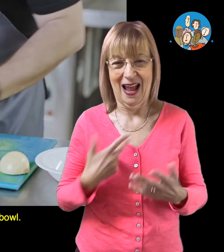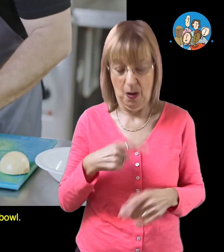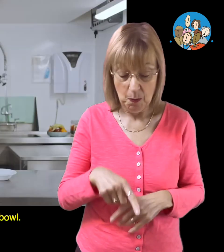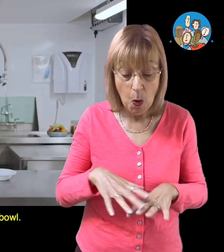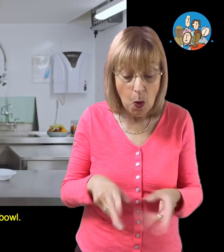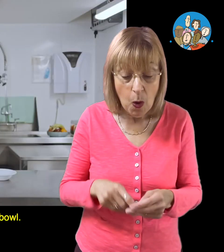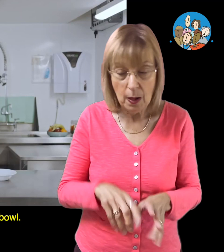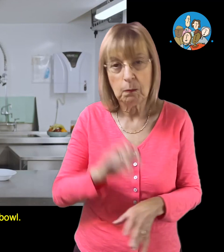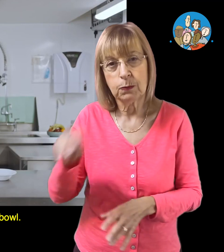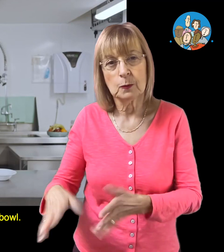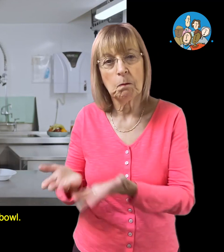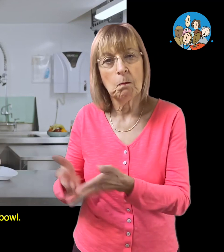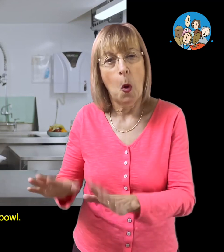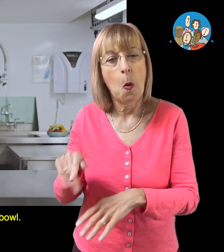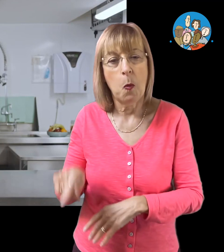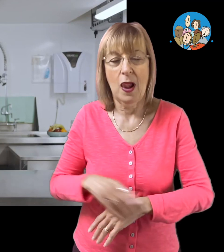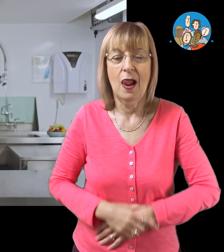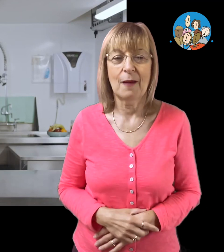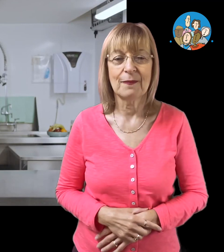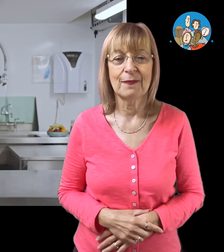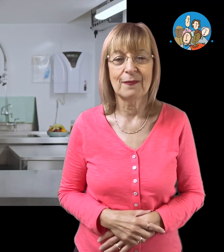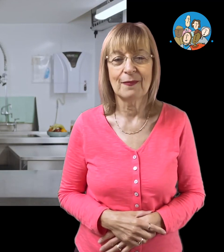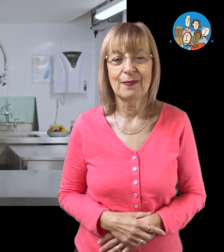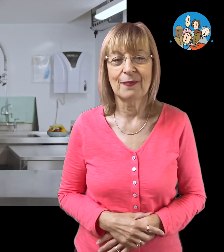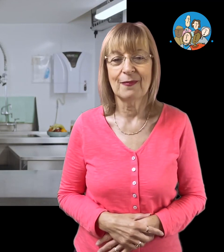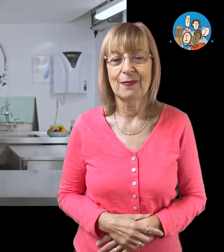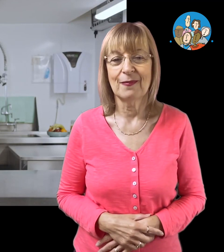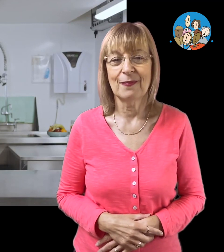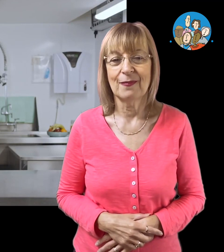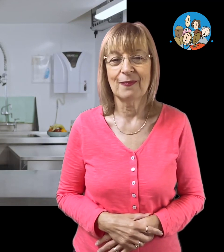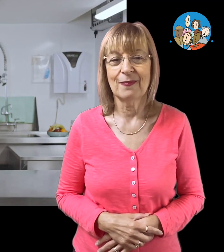I'm just going to clear this away into my bowl.